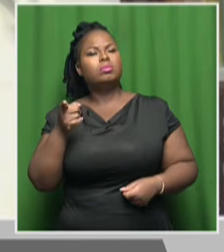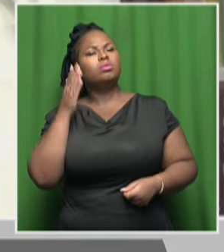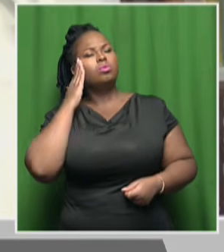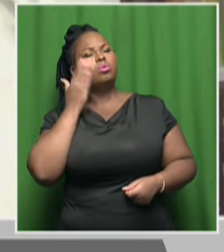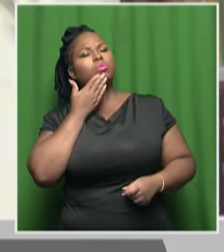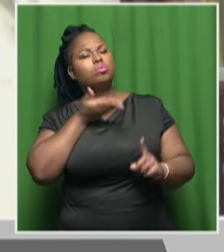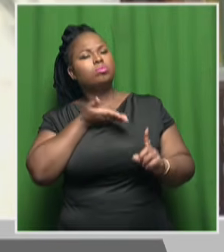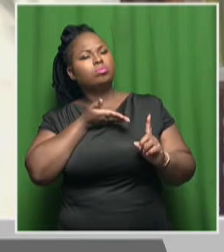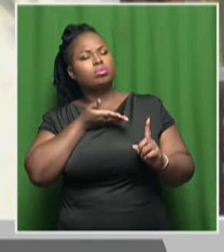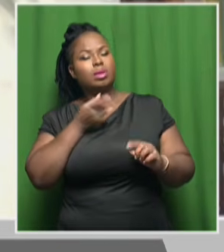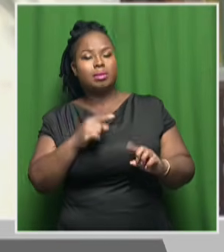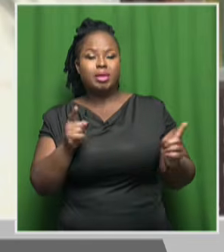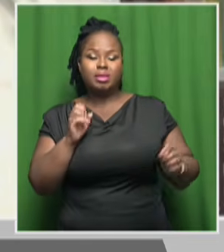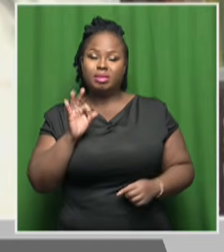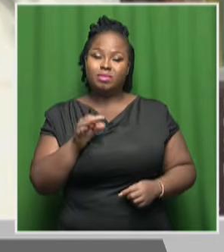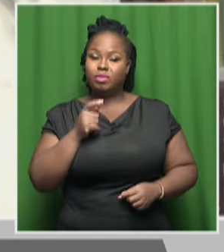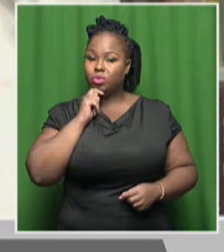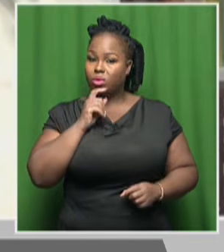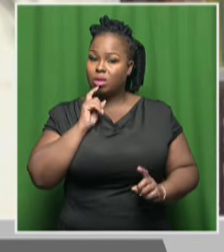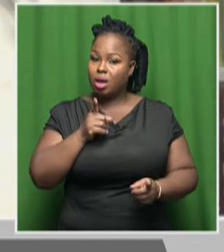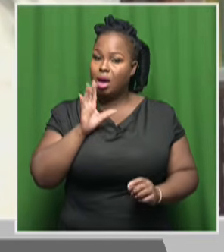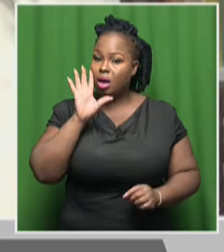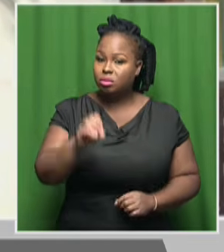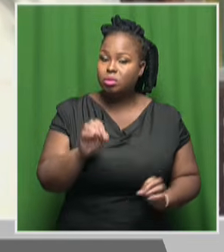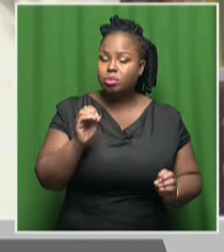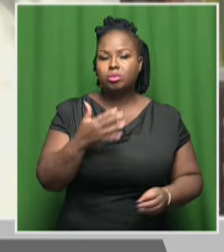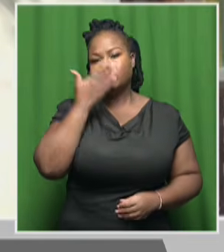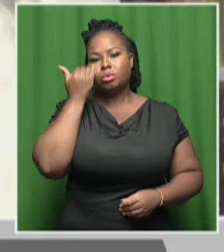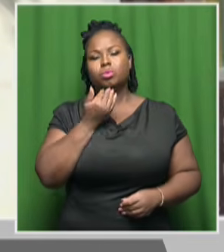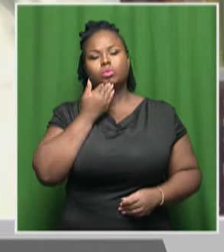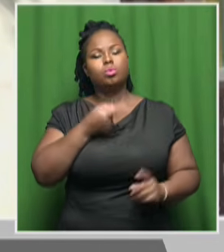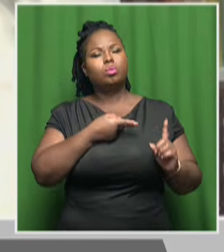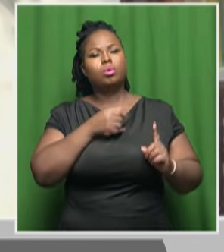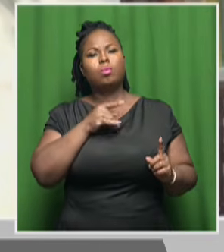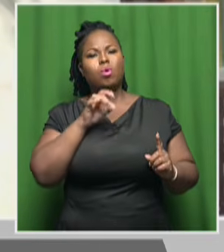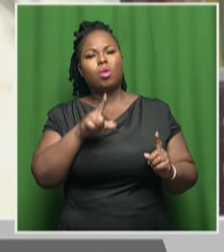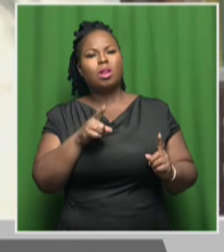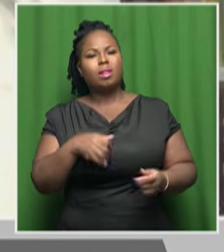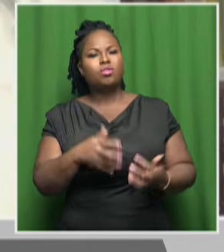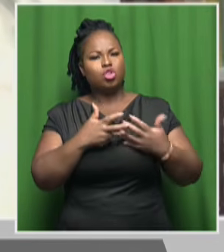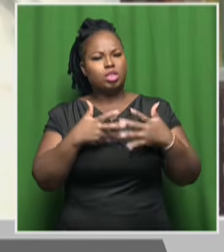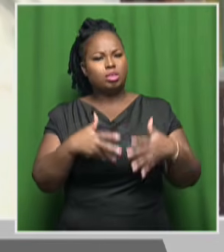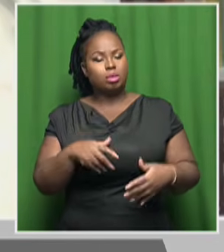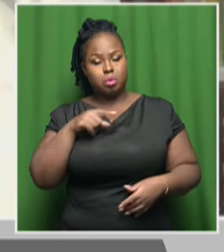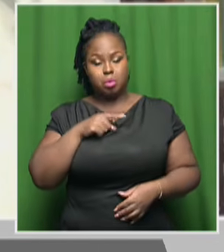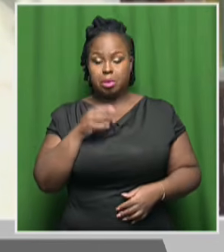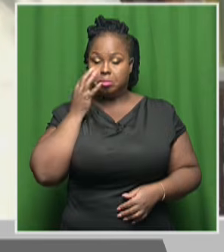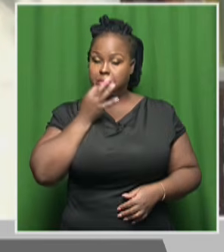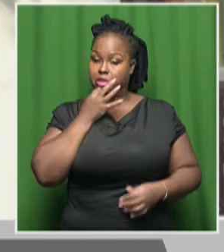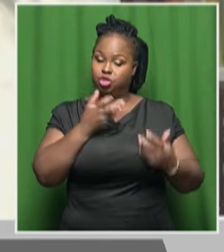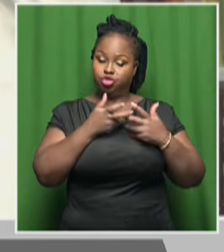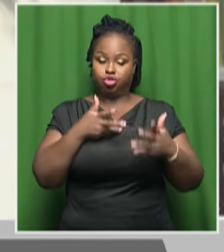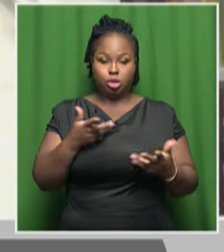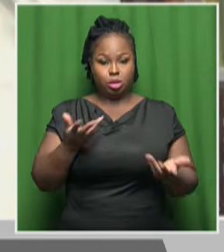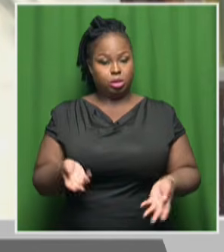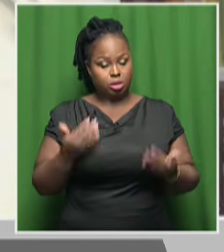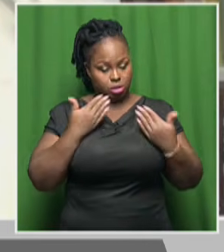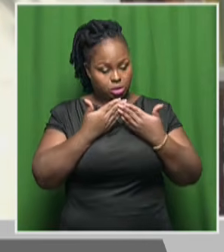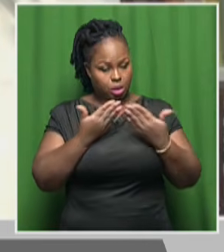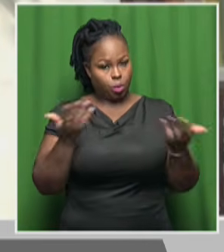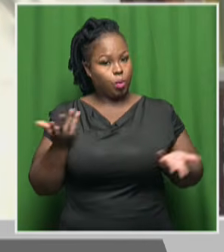the man is. Absolutely. But if that question is not asked, if we don't know who Paul is, if we don't know where did he get his engineering, because he says he's an engineer, if we don't know where did he get